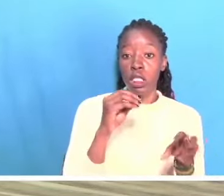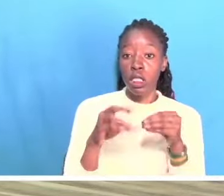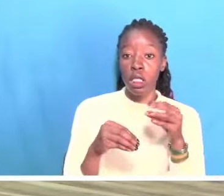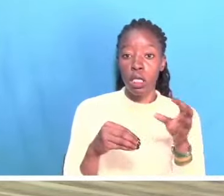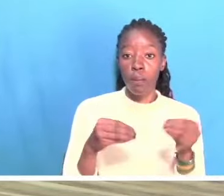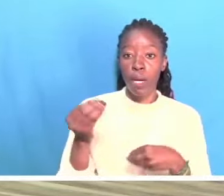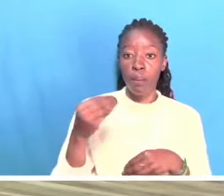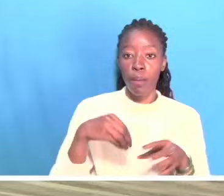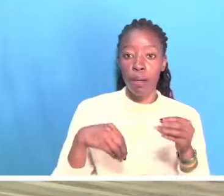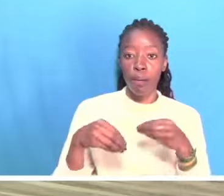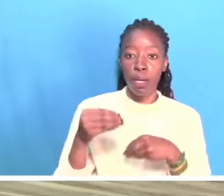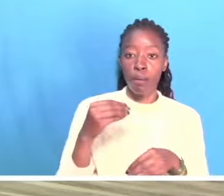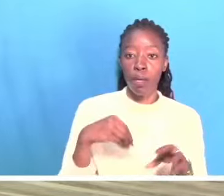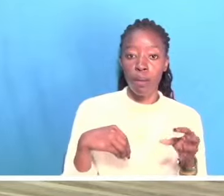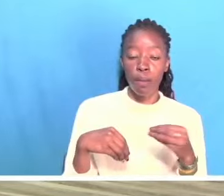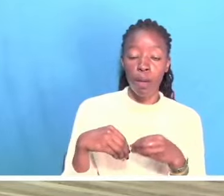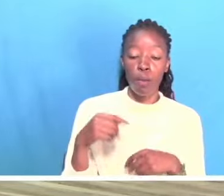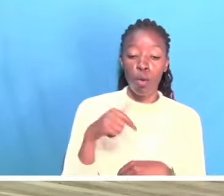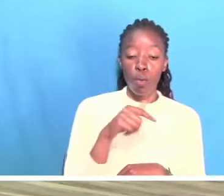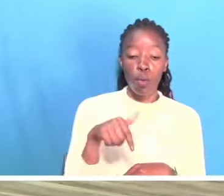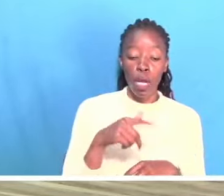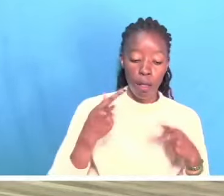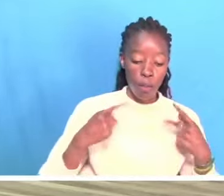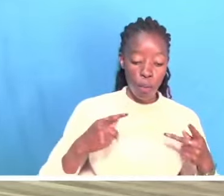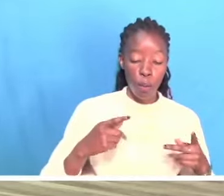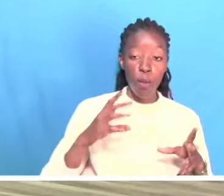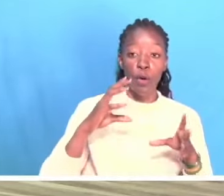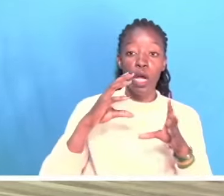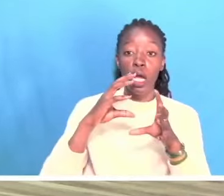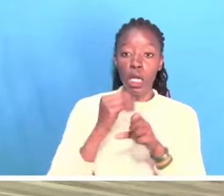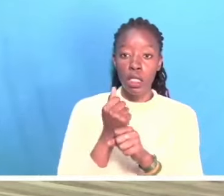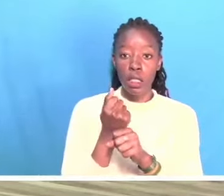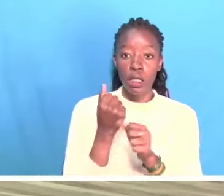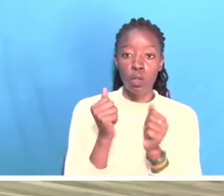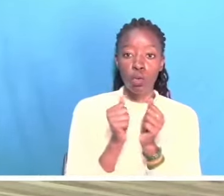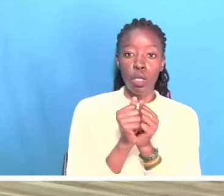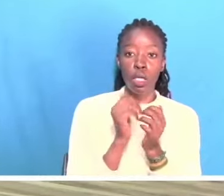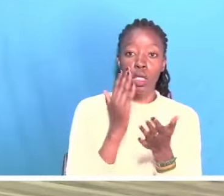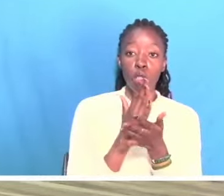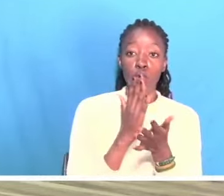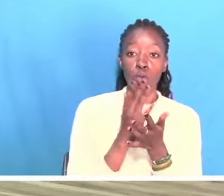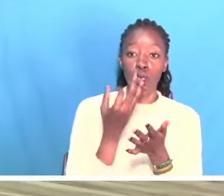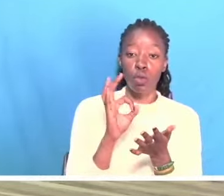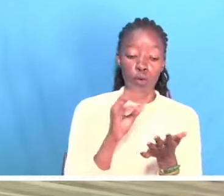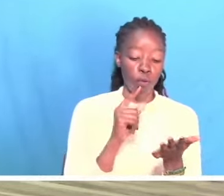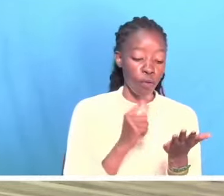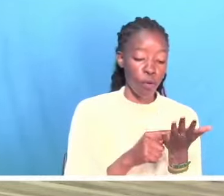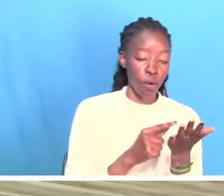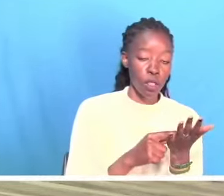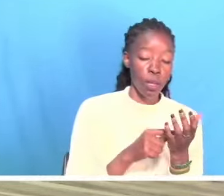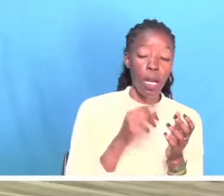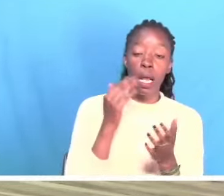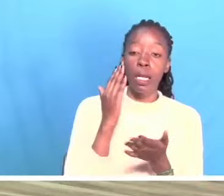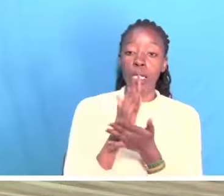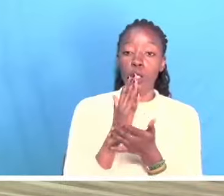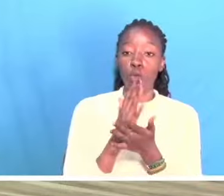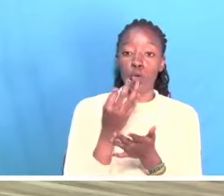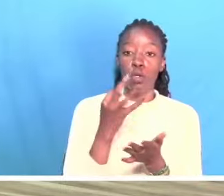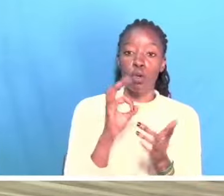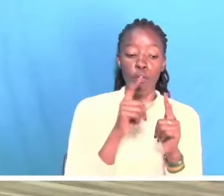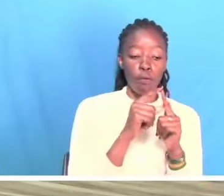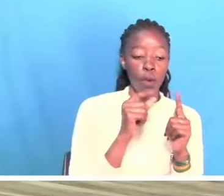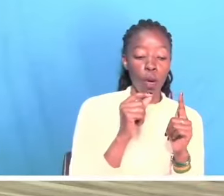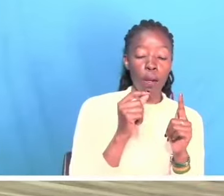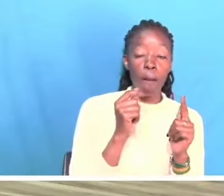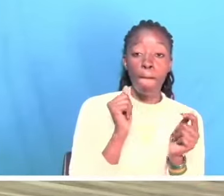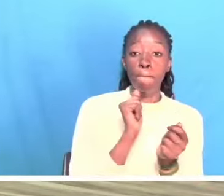are entrusted with the truth of the gospel and the truth of the word. And this is what Paul was telling the church